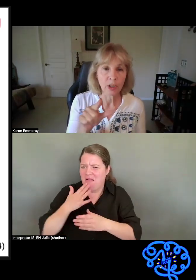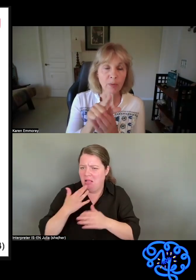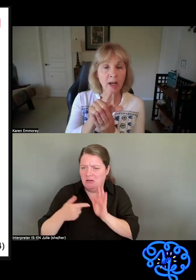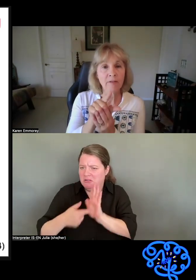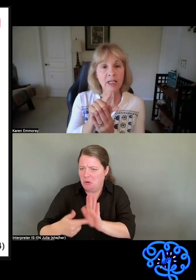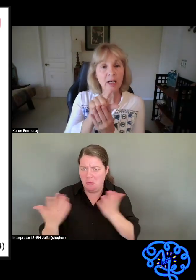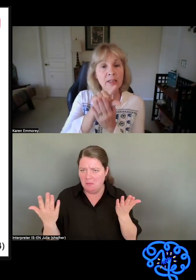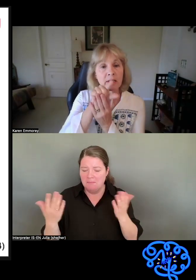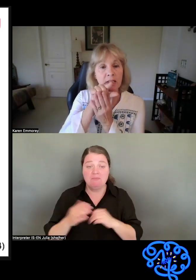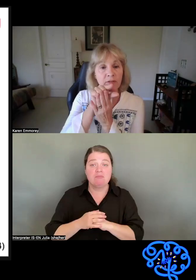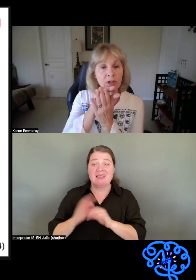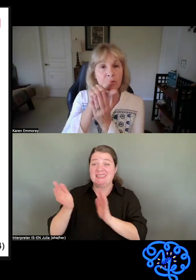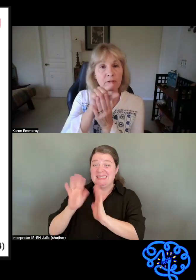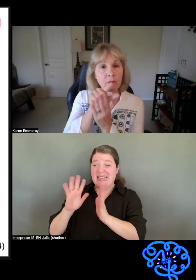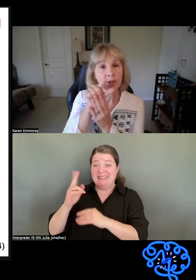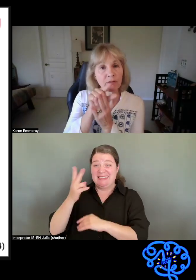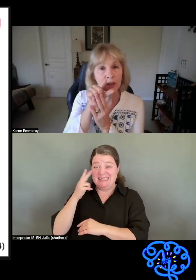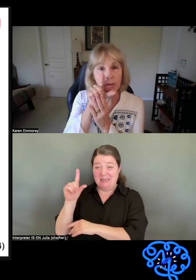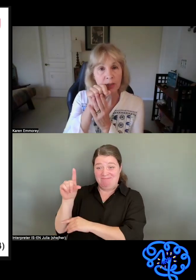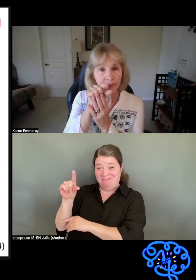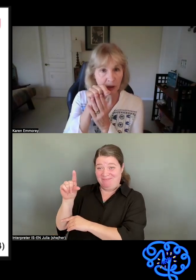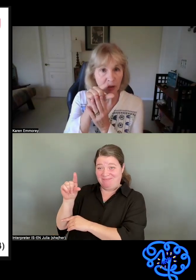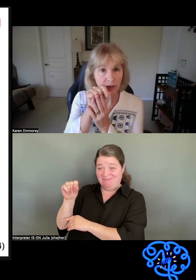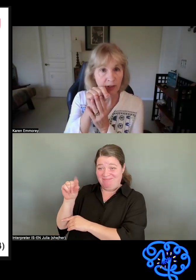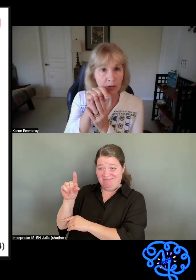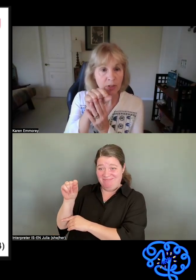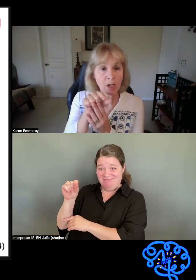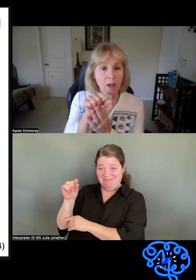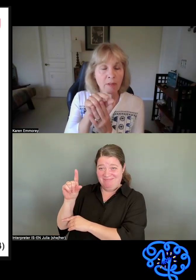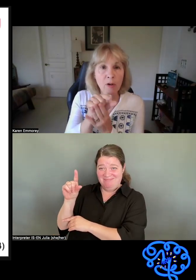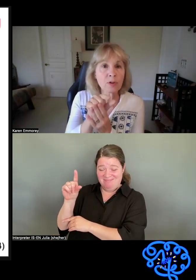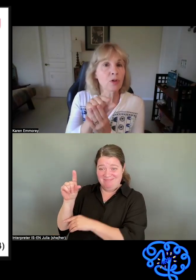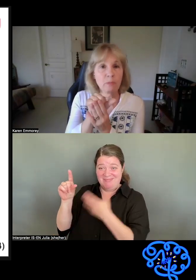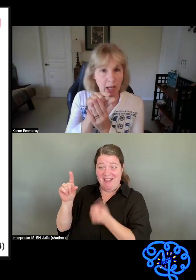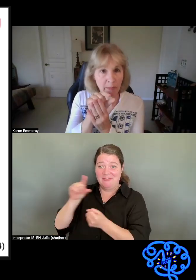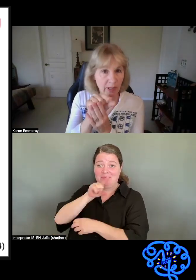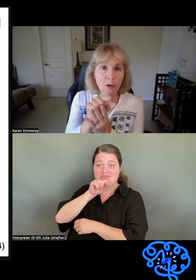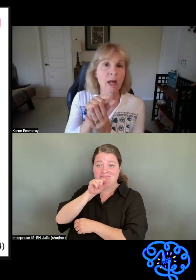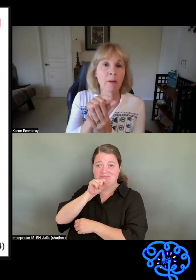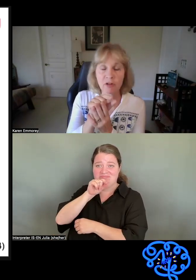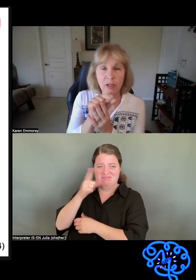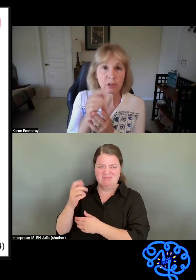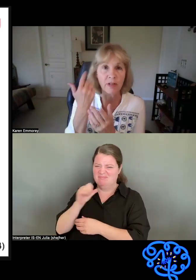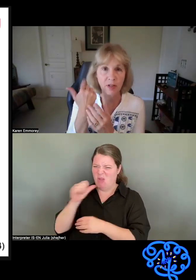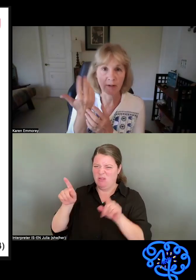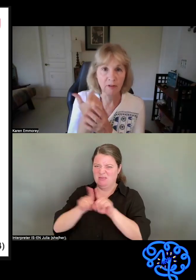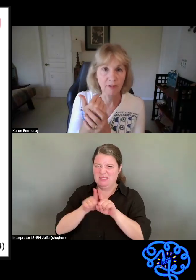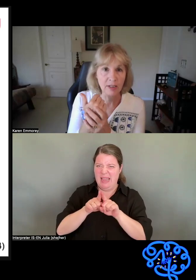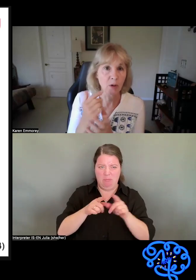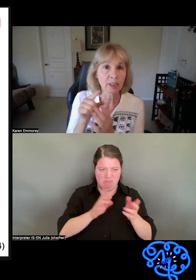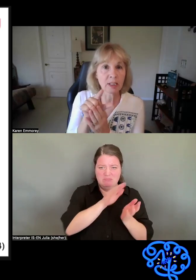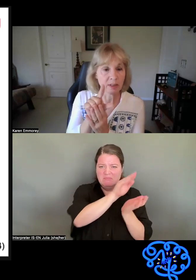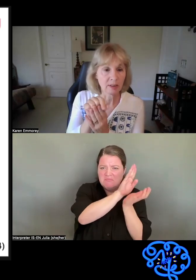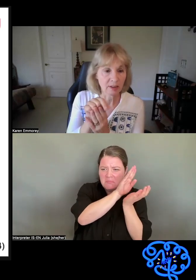form, you have the unselected fingers, the folded fingers, the closed fingers. Those don't map. They don't map, for example, to the side of the